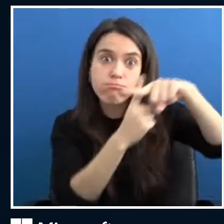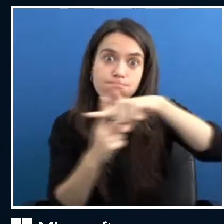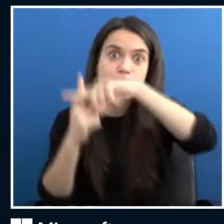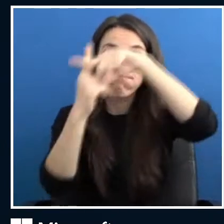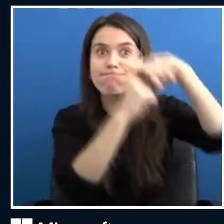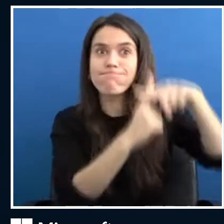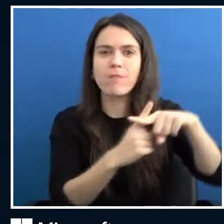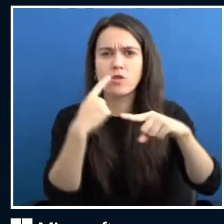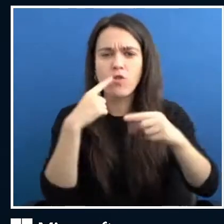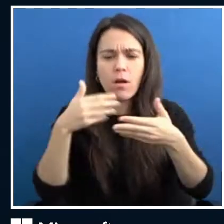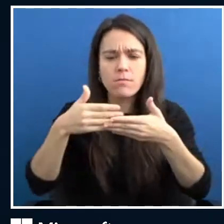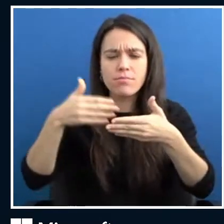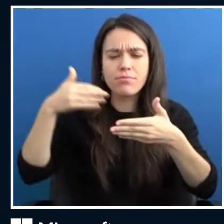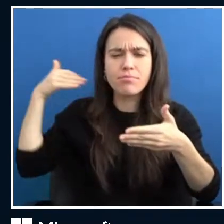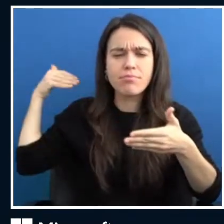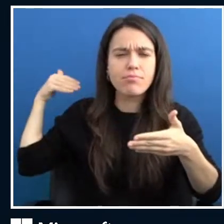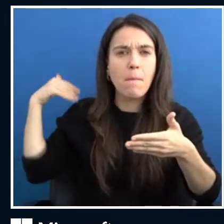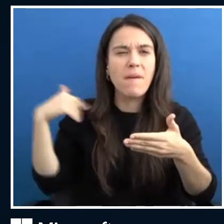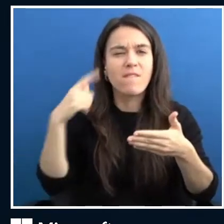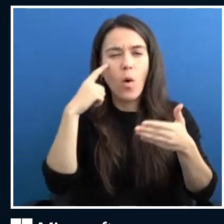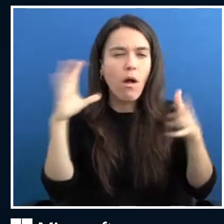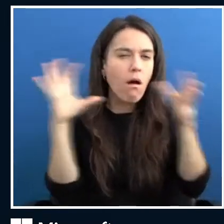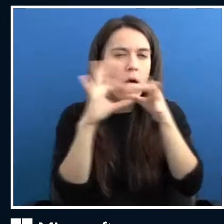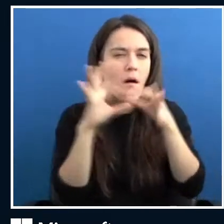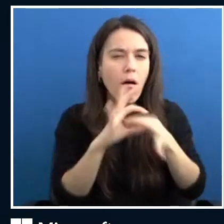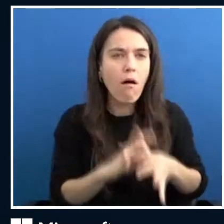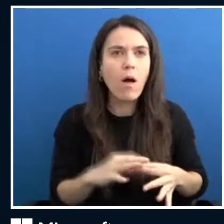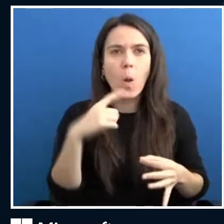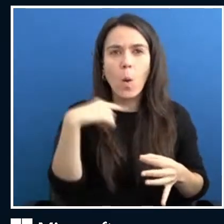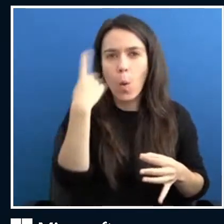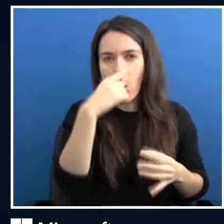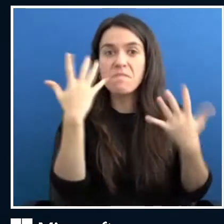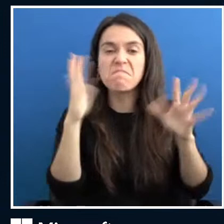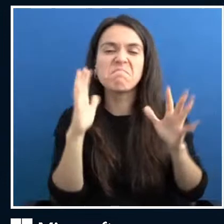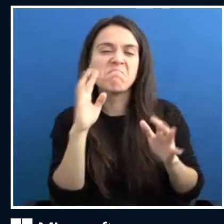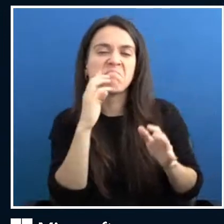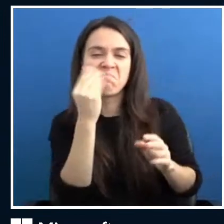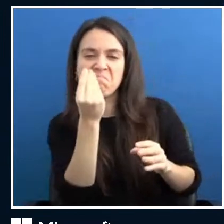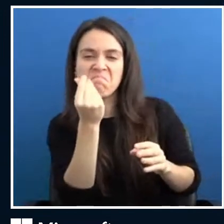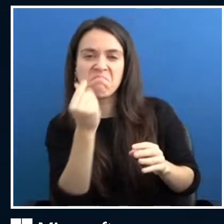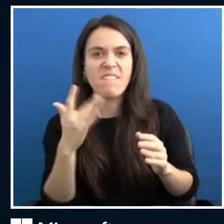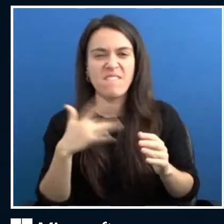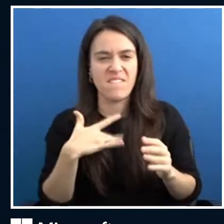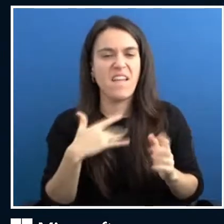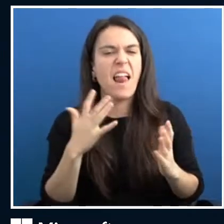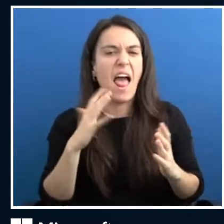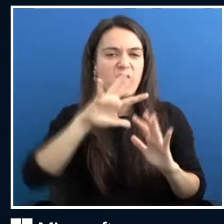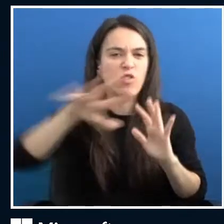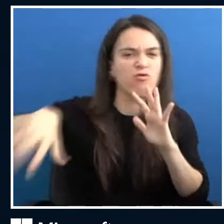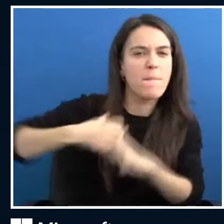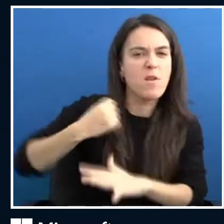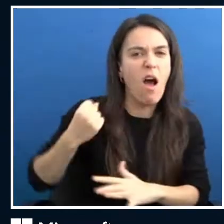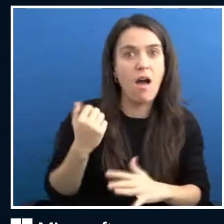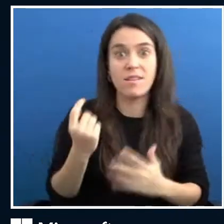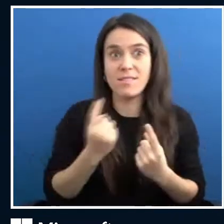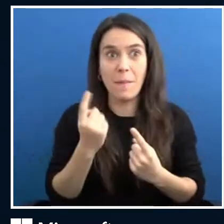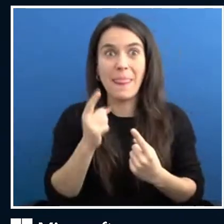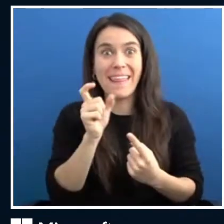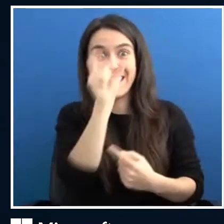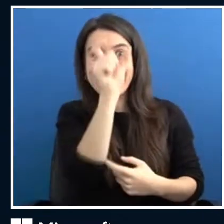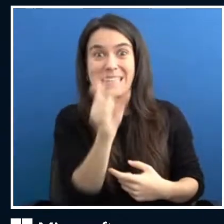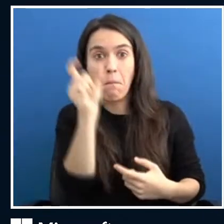in the store observed engaging in potential criminal activity. So these citizens hadn't done anything